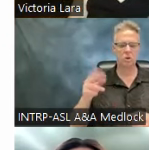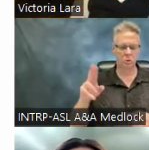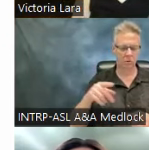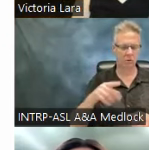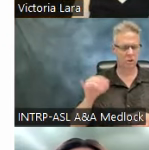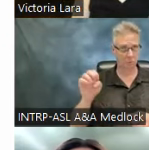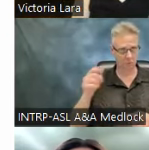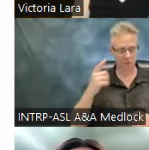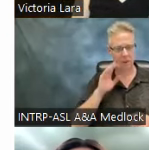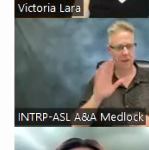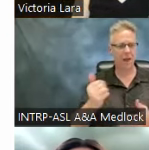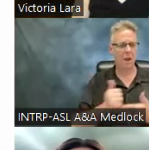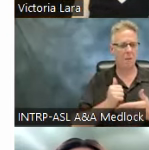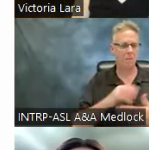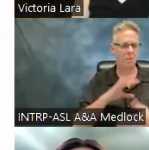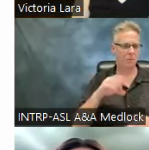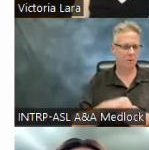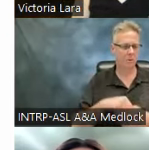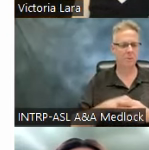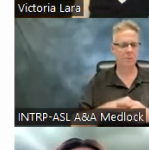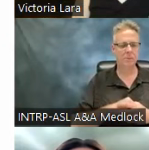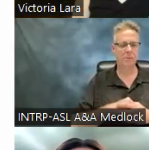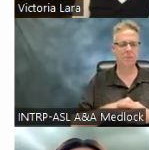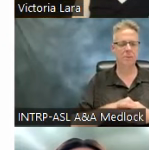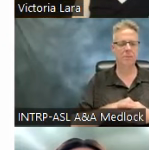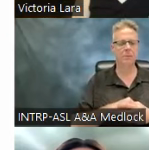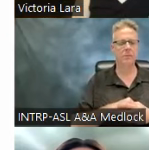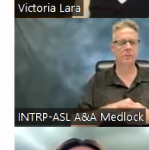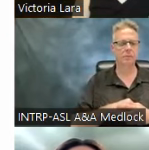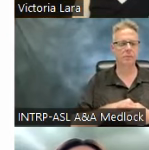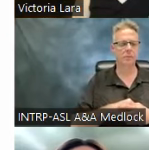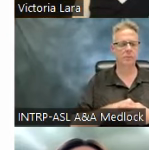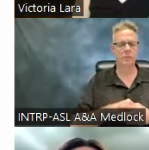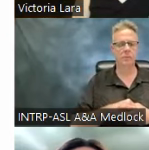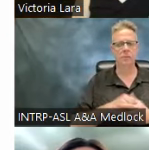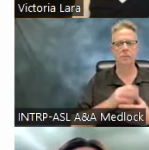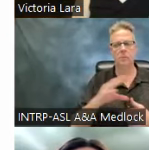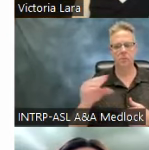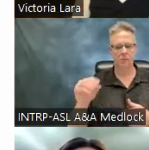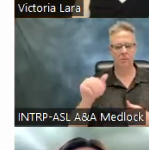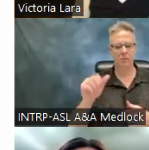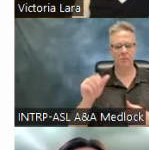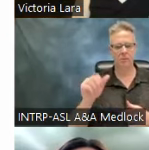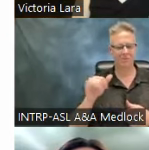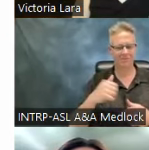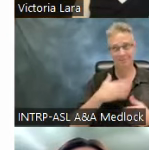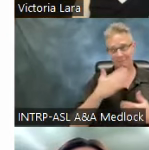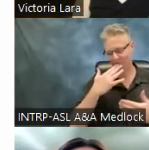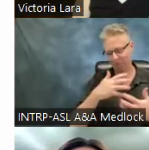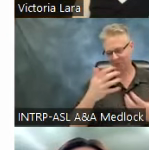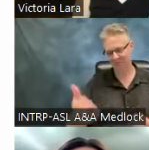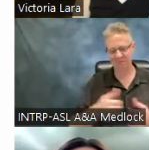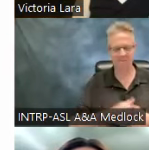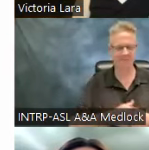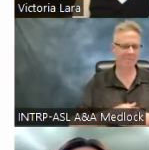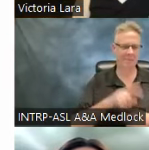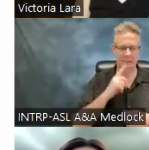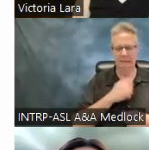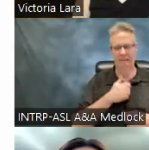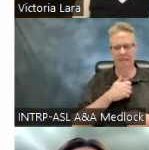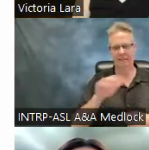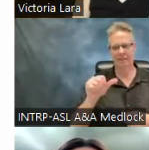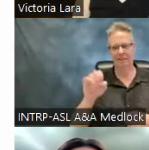for their help and participation. So, oh, and Casey, thank you so much. Thank you. I'm sorry,